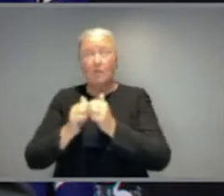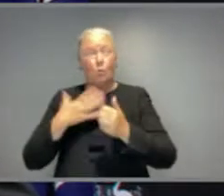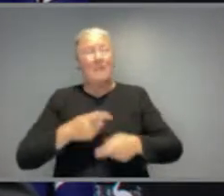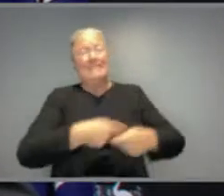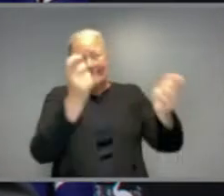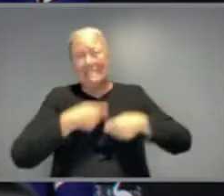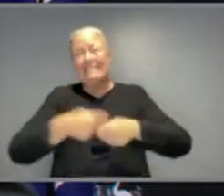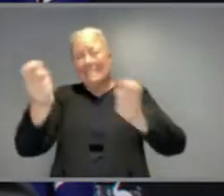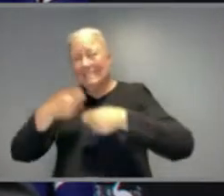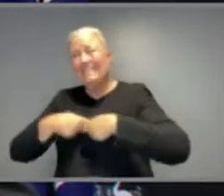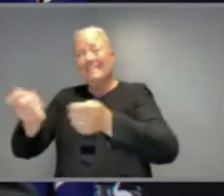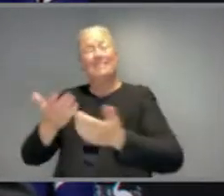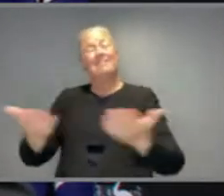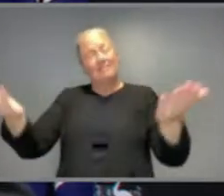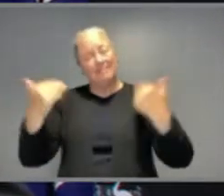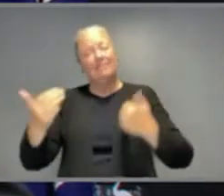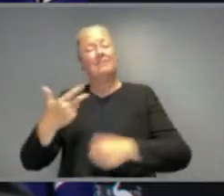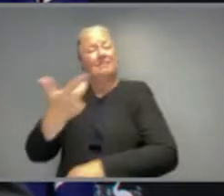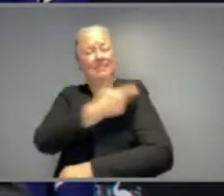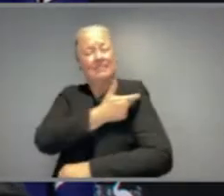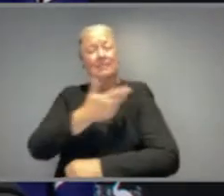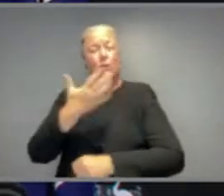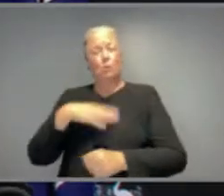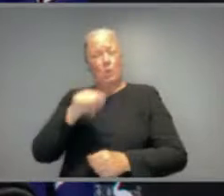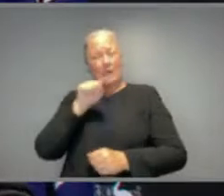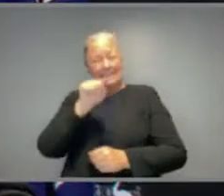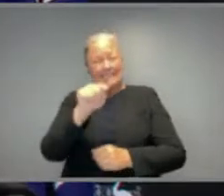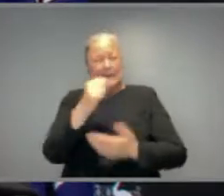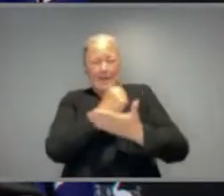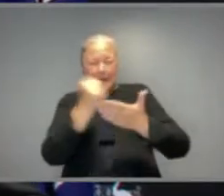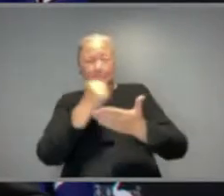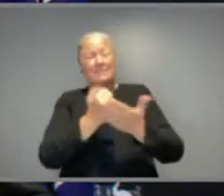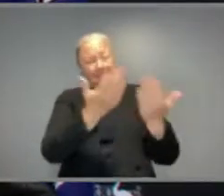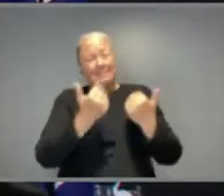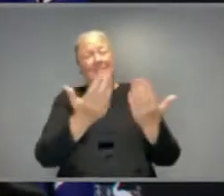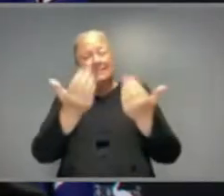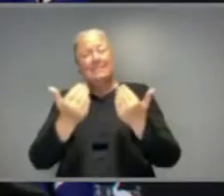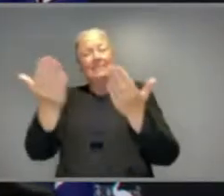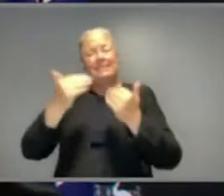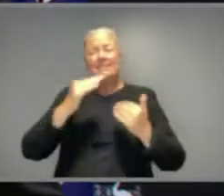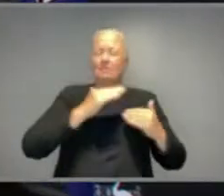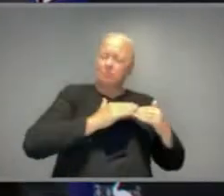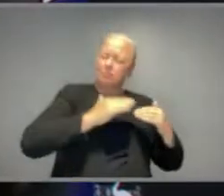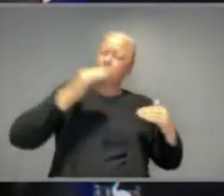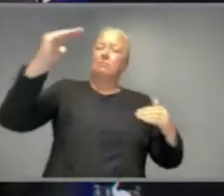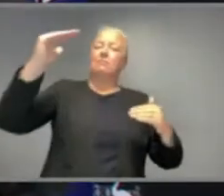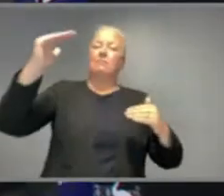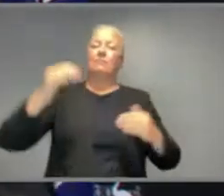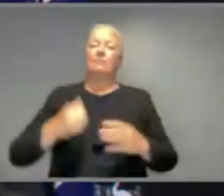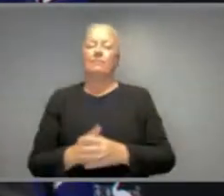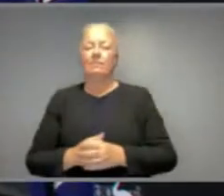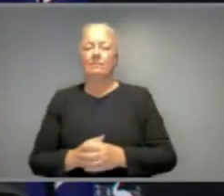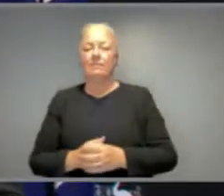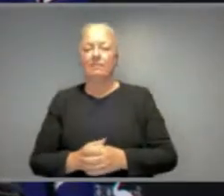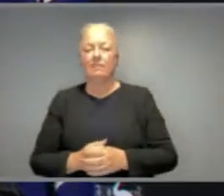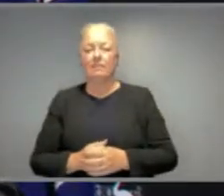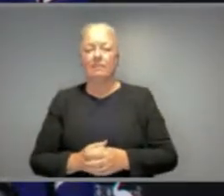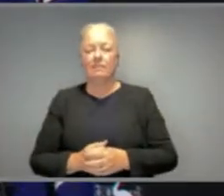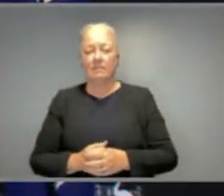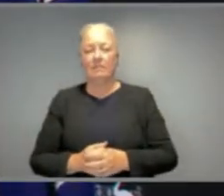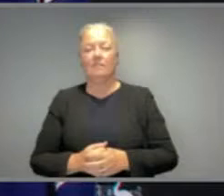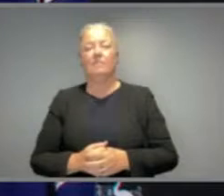those targets and get Australia to where we want to be. Now, we have always been led and